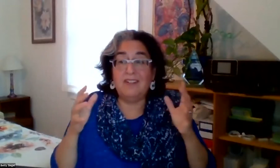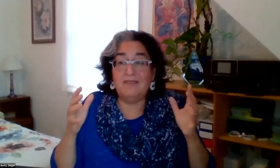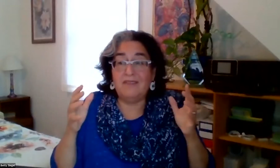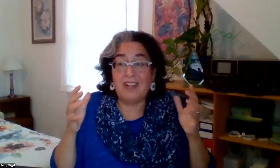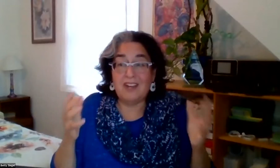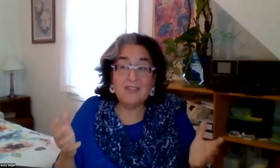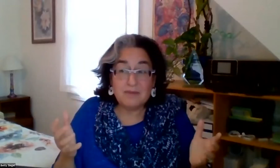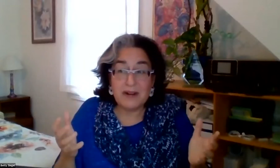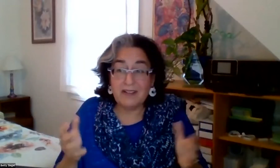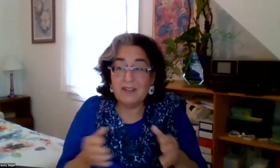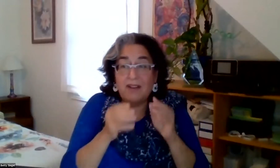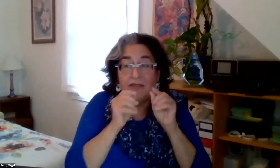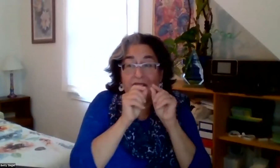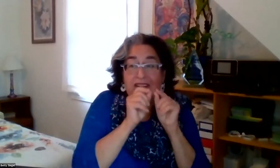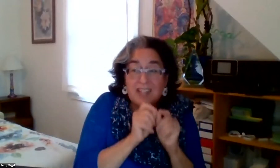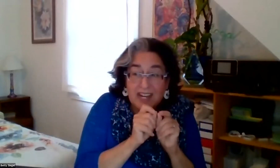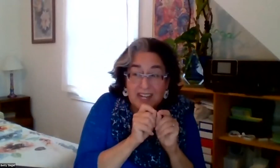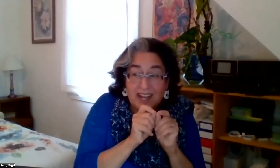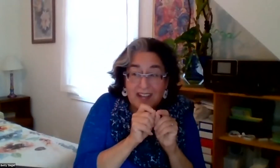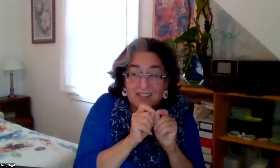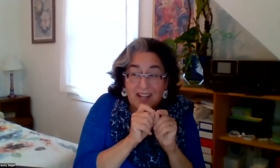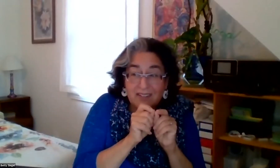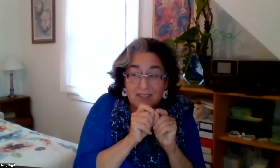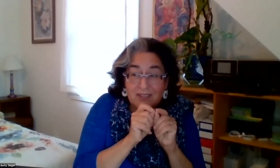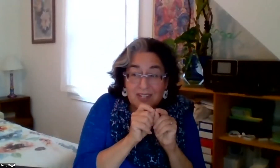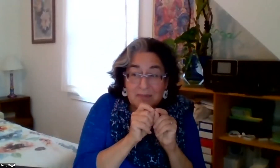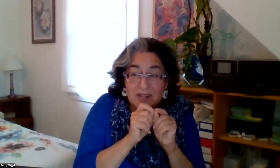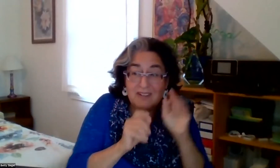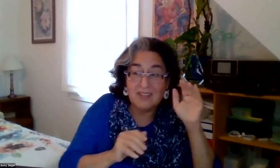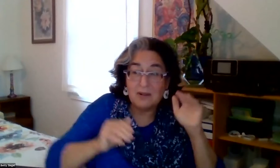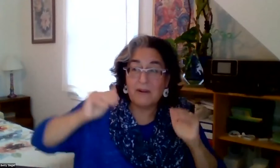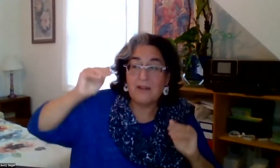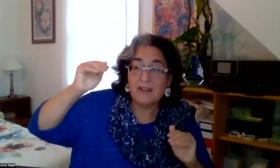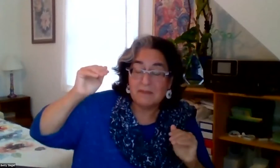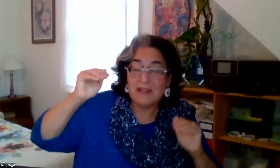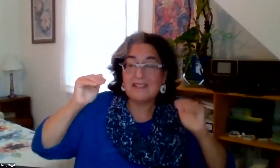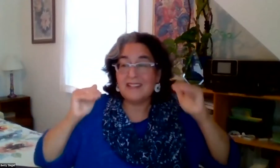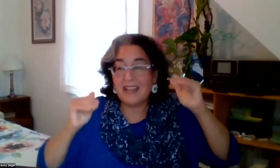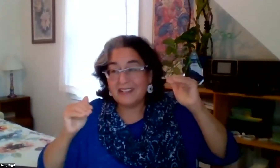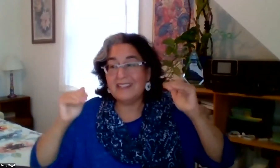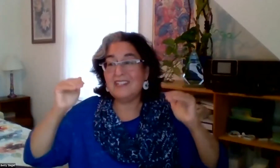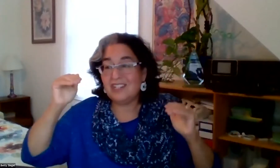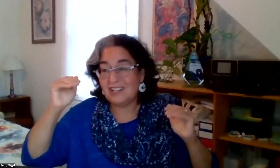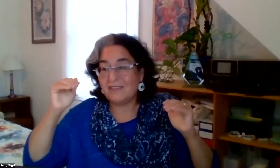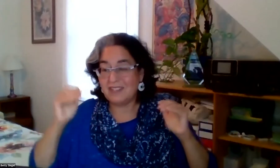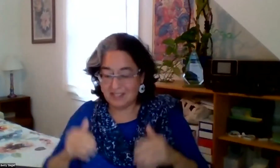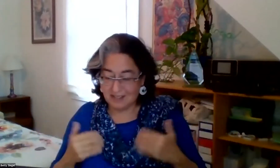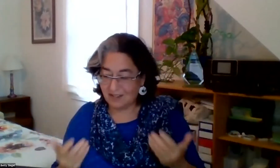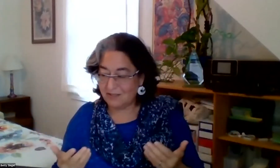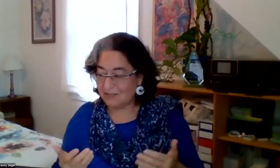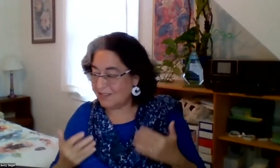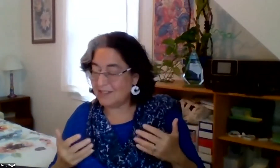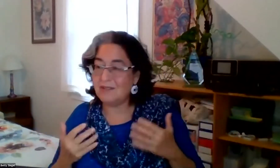community that use Braille and you have a very tiny ASL using community, then your priorities may slightly shift.